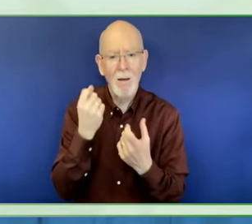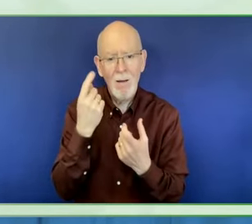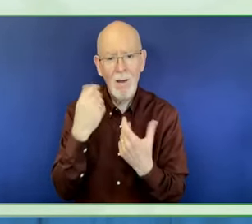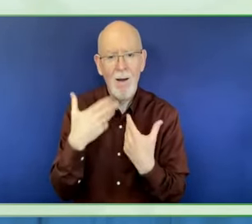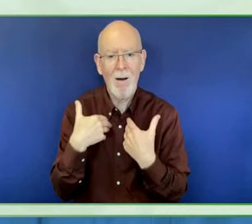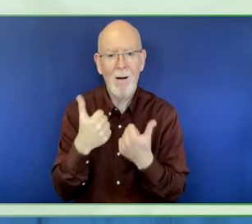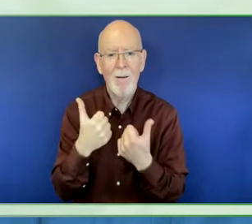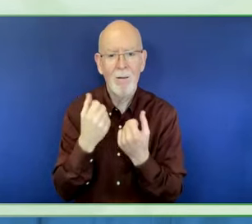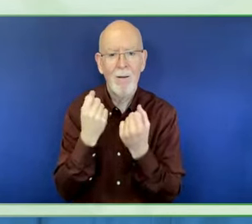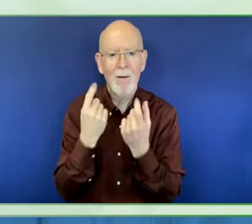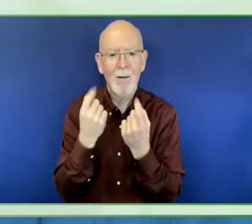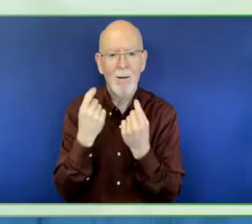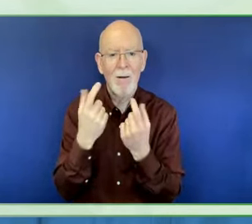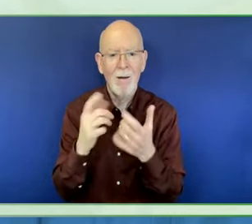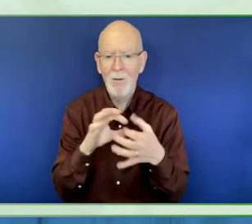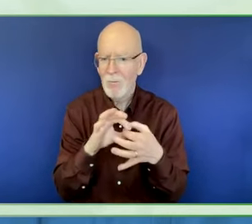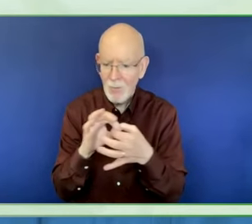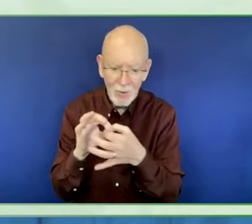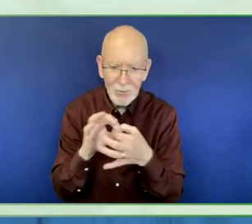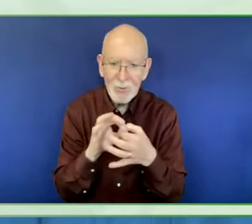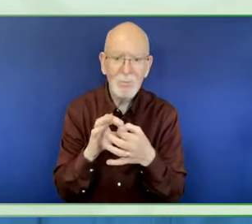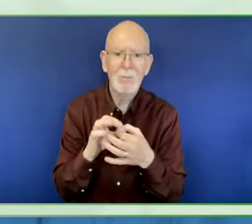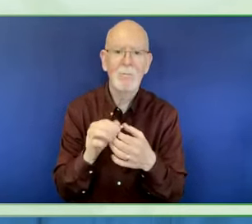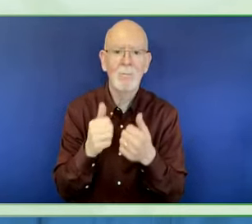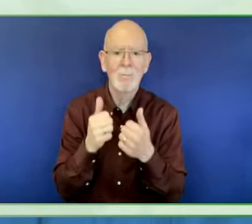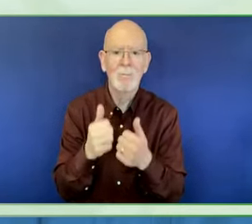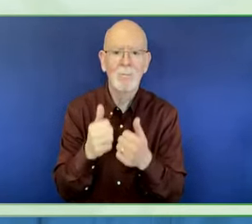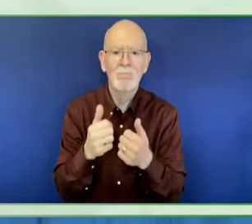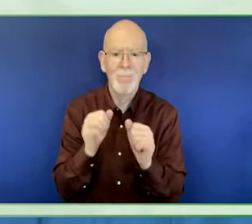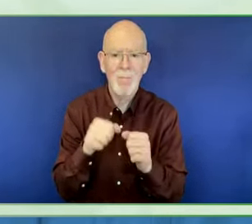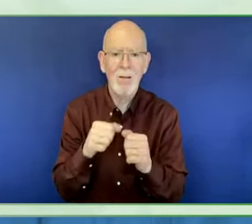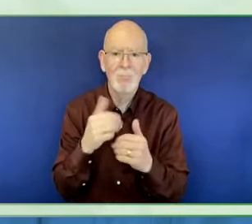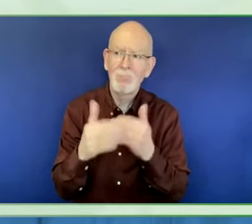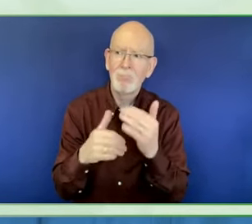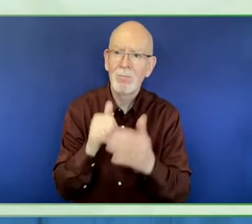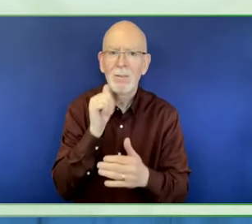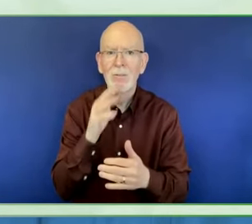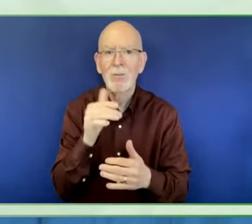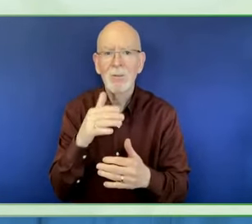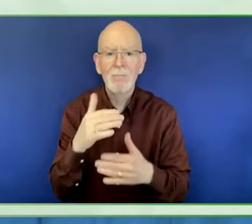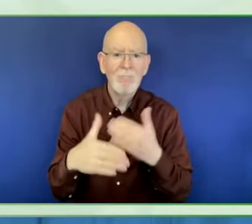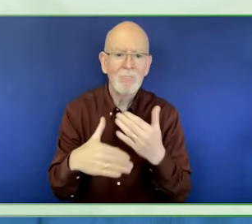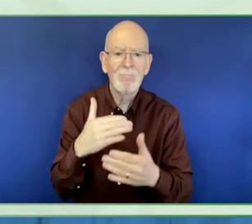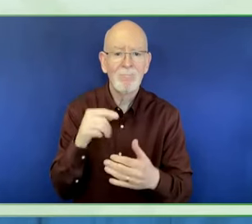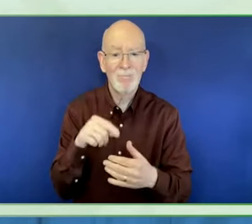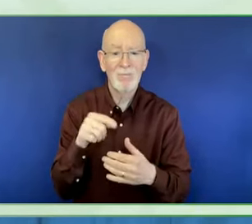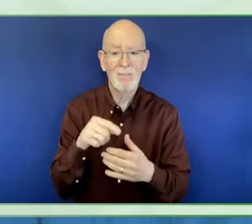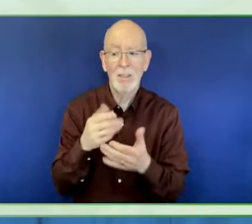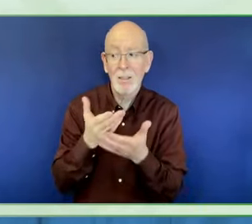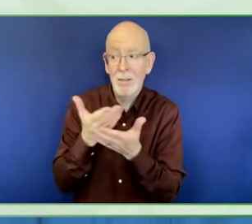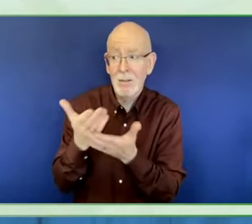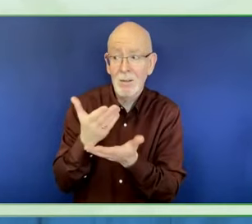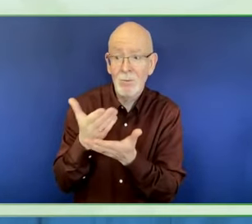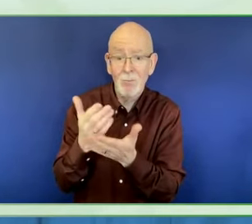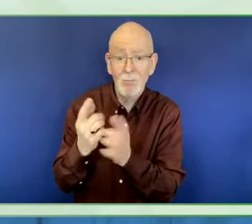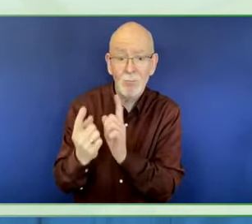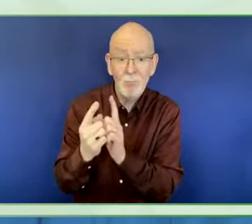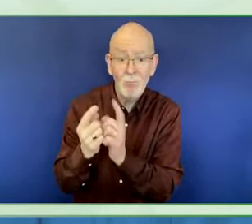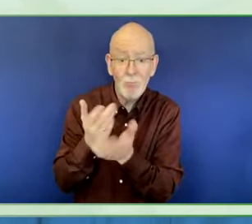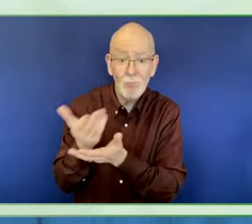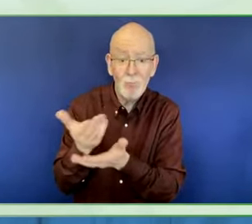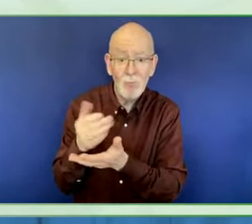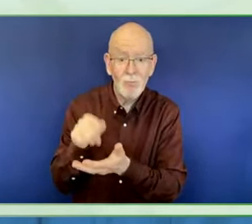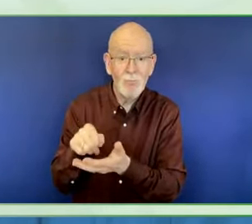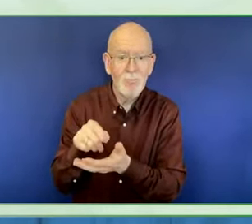Instagram, at Disordinary Love, and there you can find information, quotes, and articles from persons with disabilities and easy to